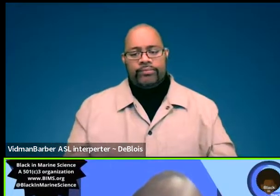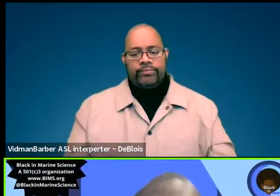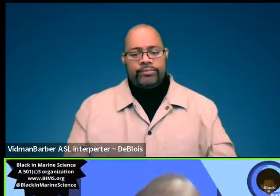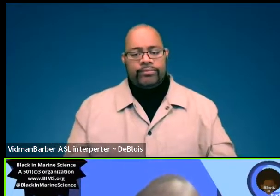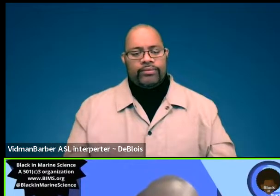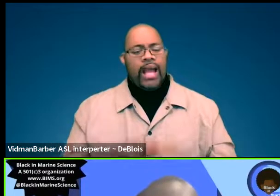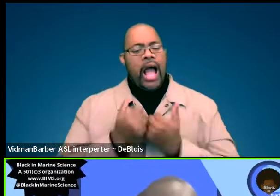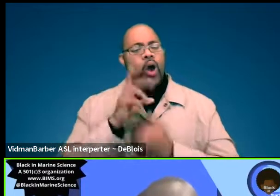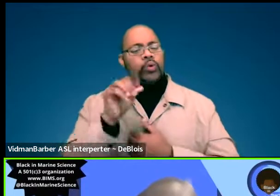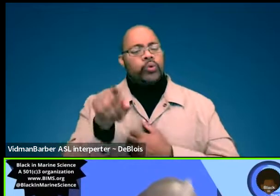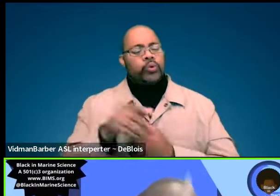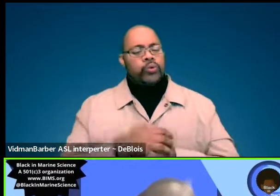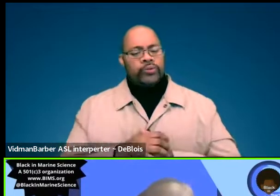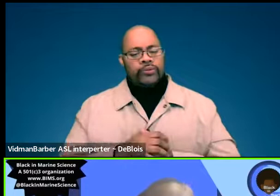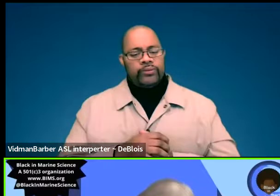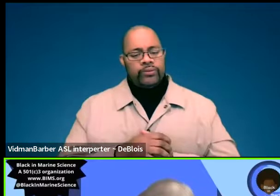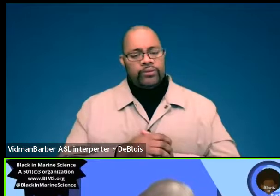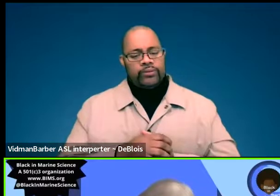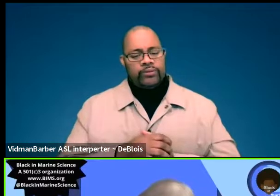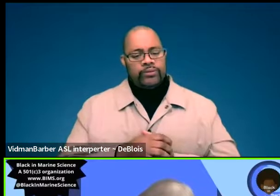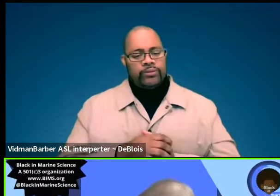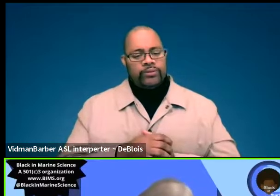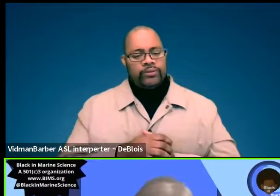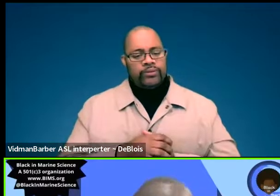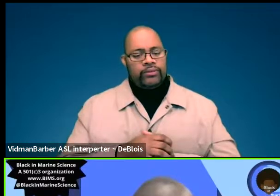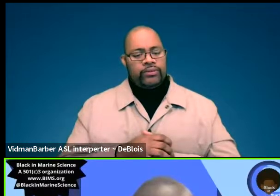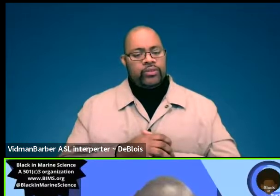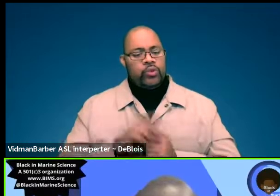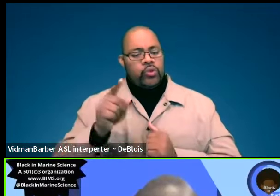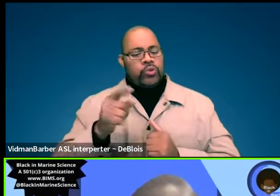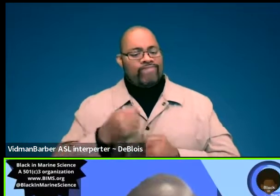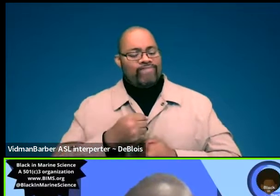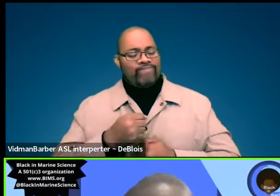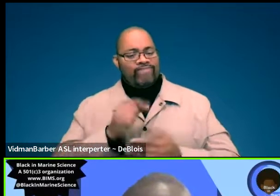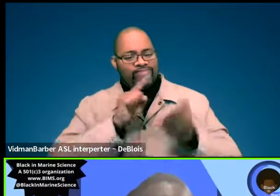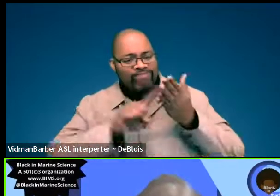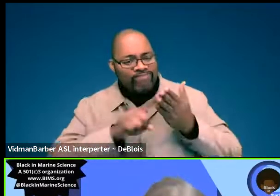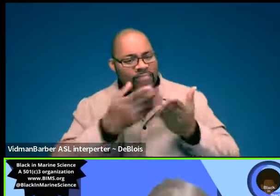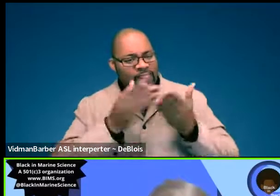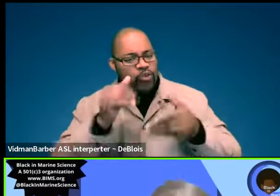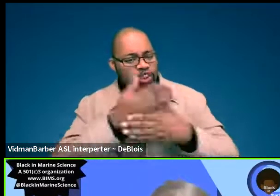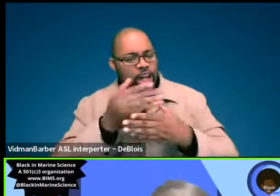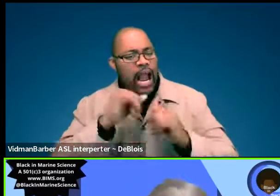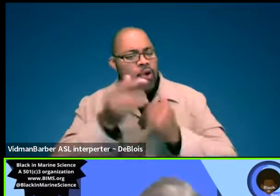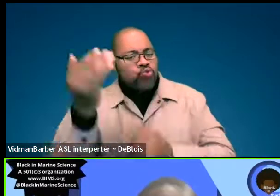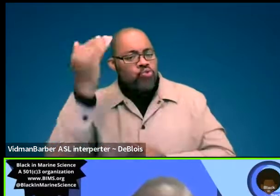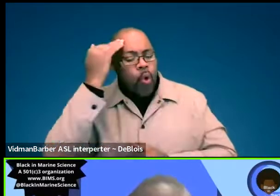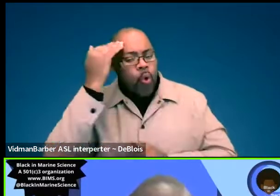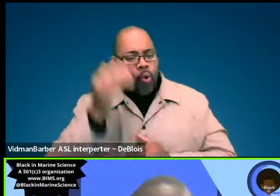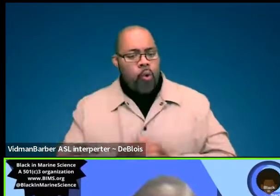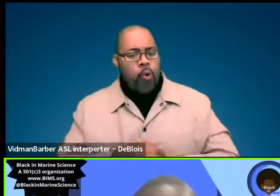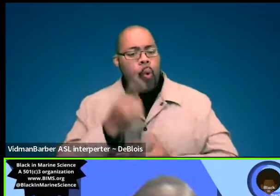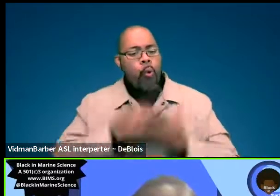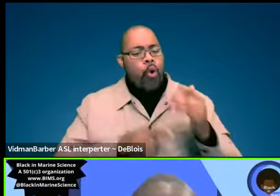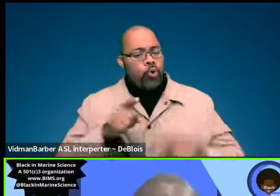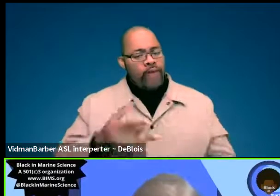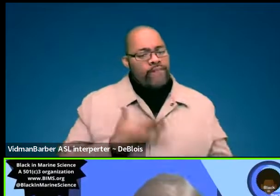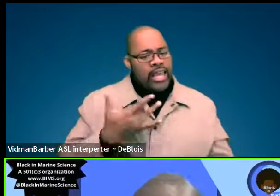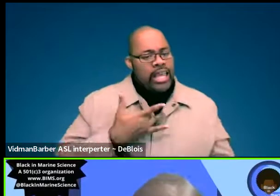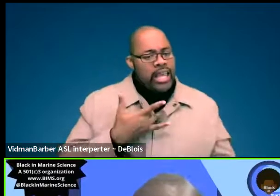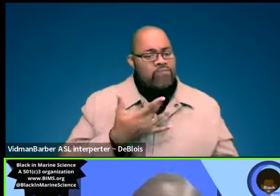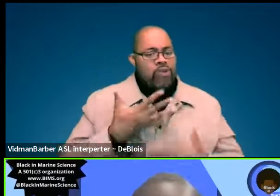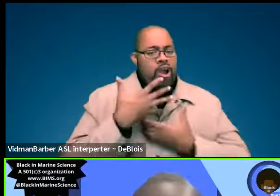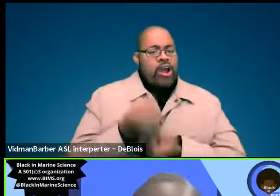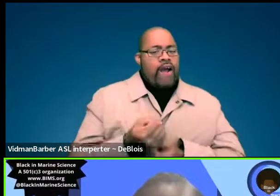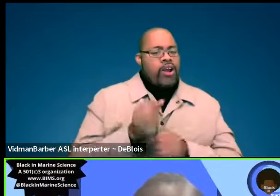How do you how do you kind of vet the things that you share? Like, how do you know what you feel like you're